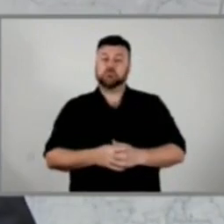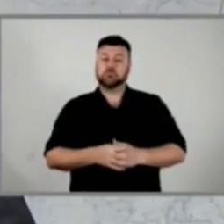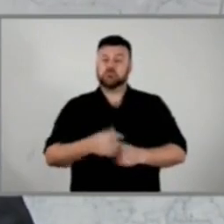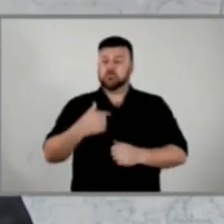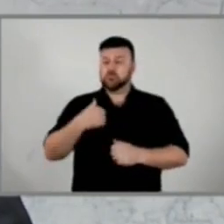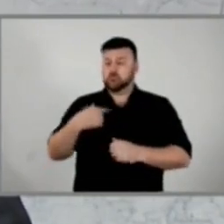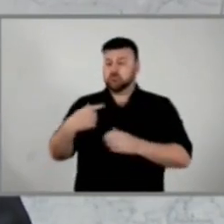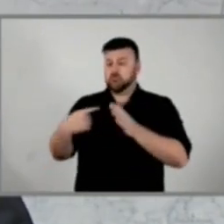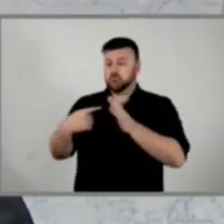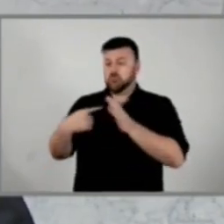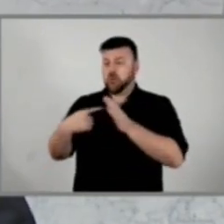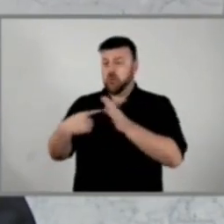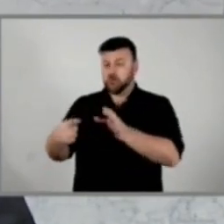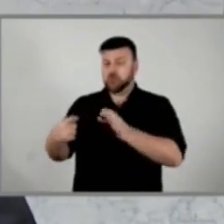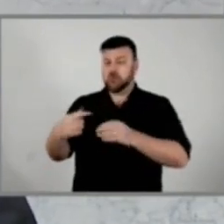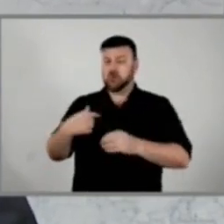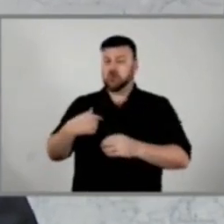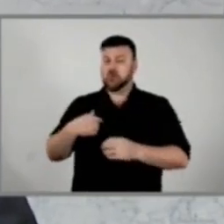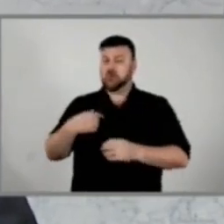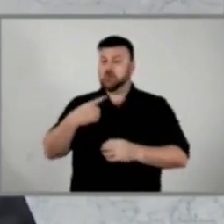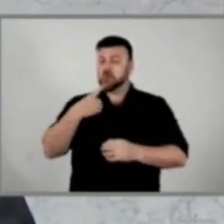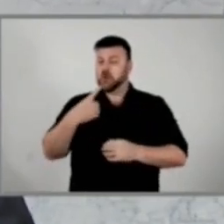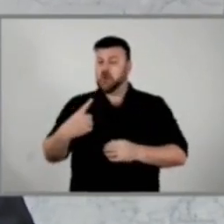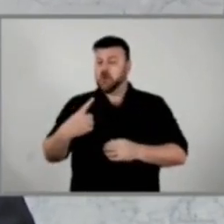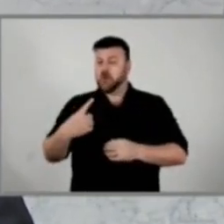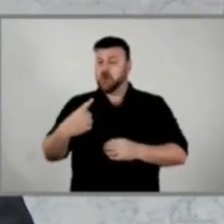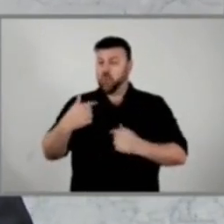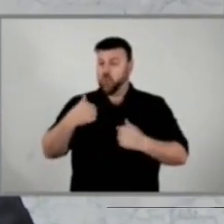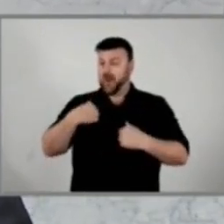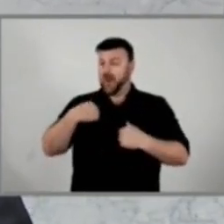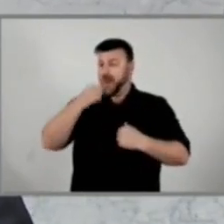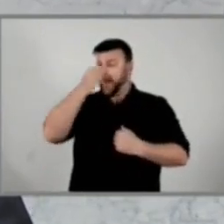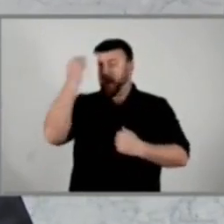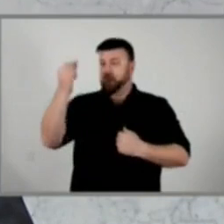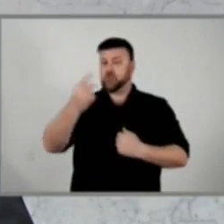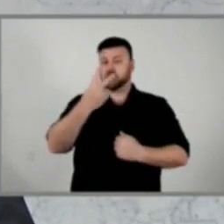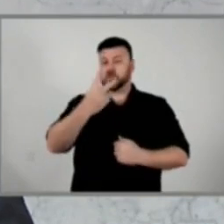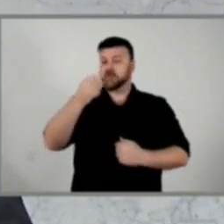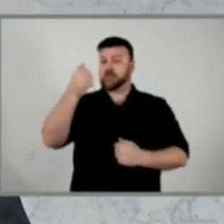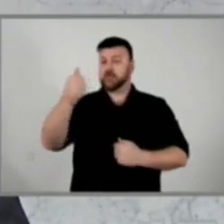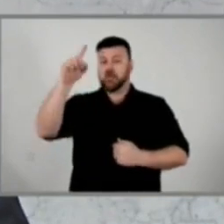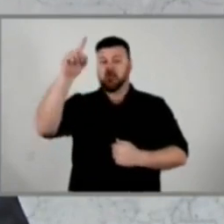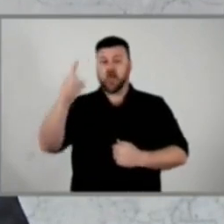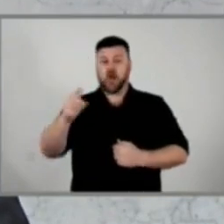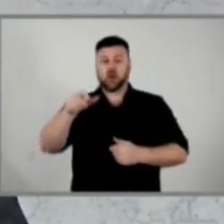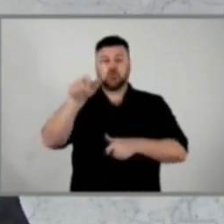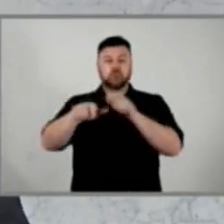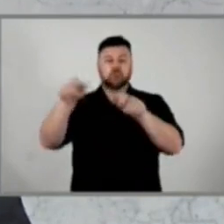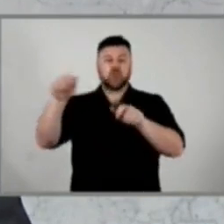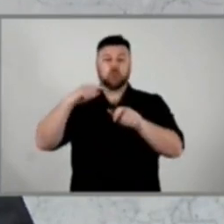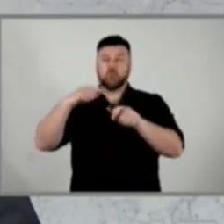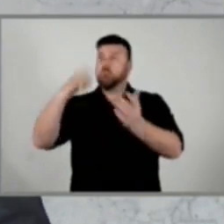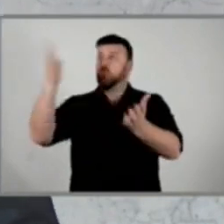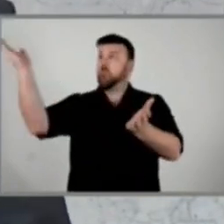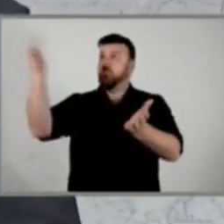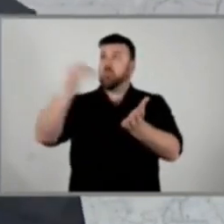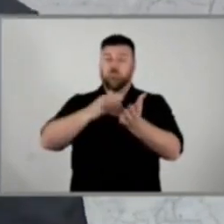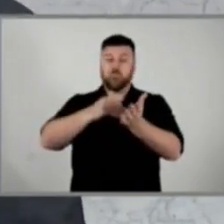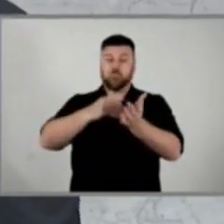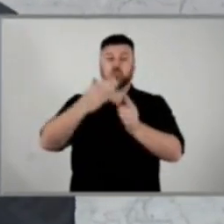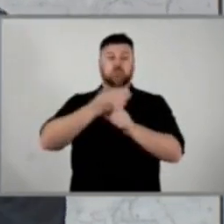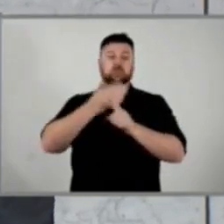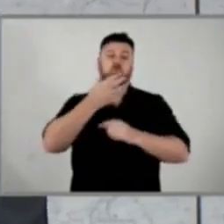last question. It's our goal to get those 26,000 Australians home that were registered by Christmas. Now, whether we achieve that or not is going to be